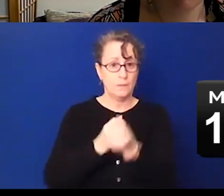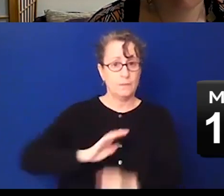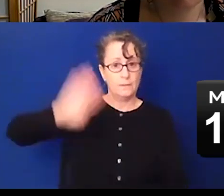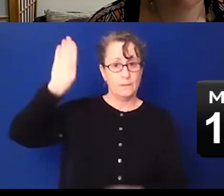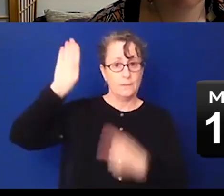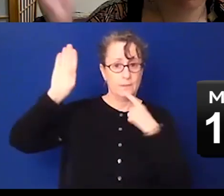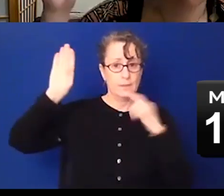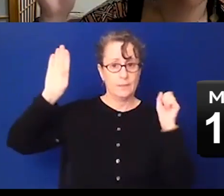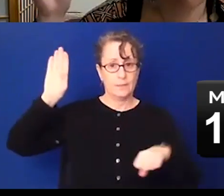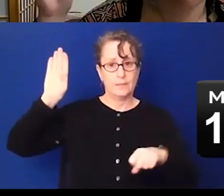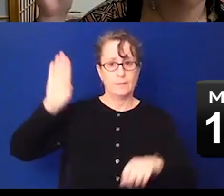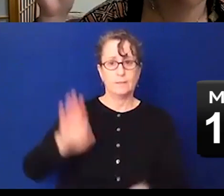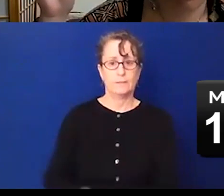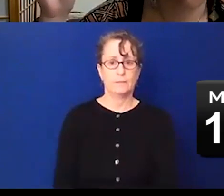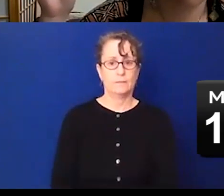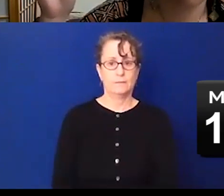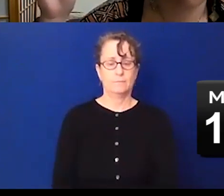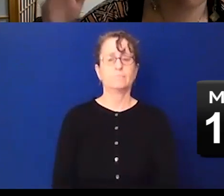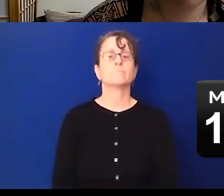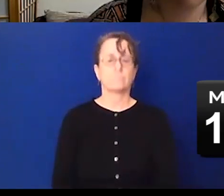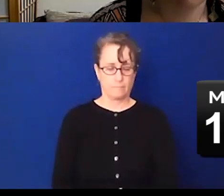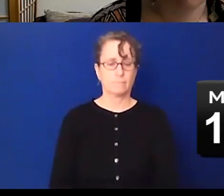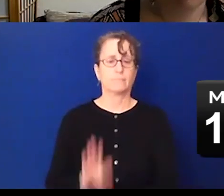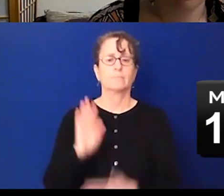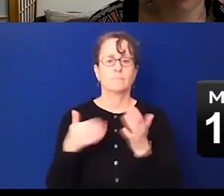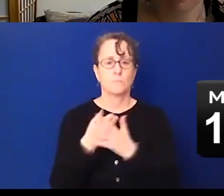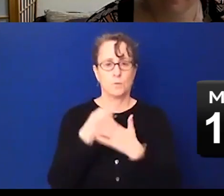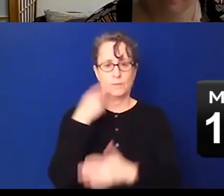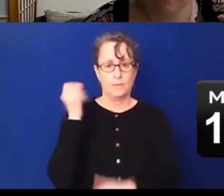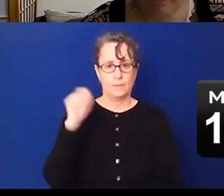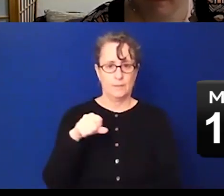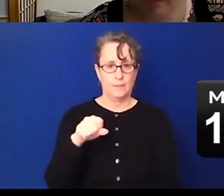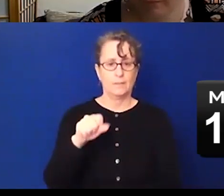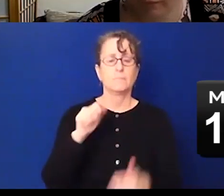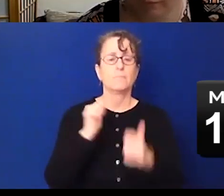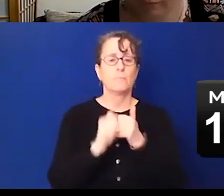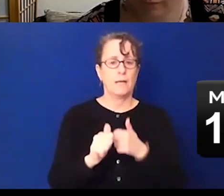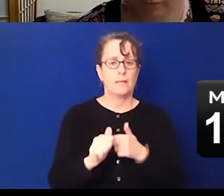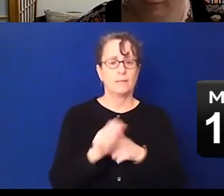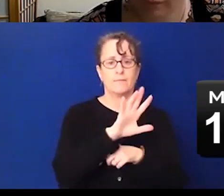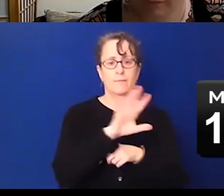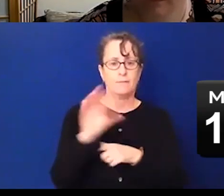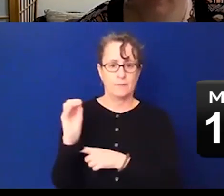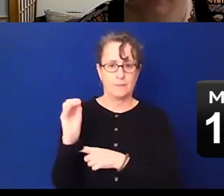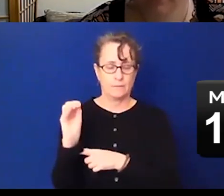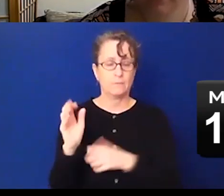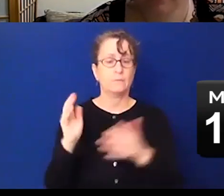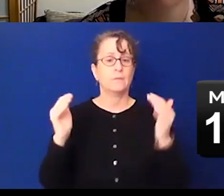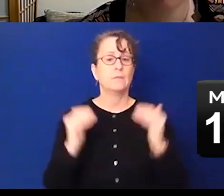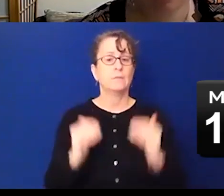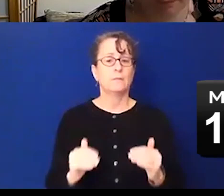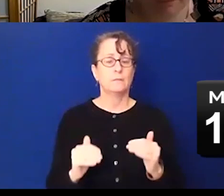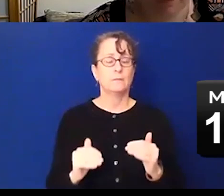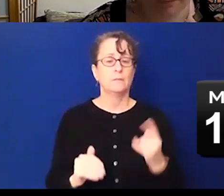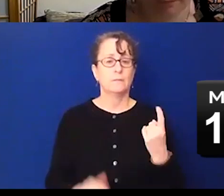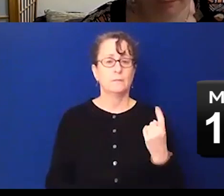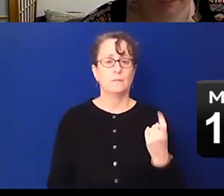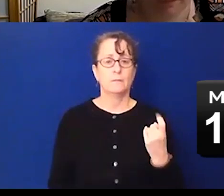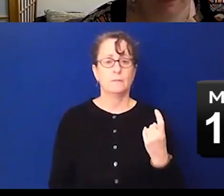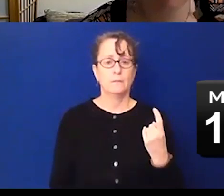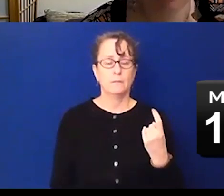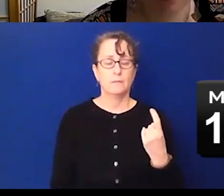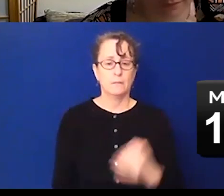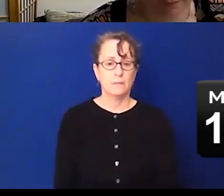say aye. Aye. Aye. Okay, there we are, 5-0. Now, Peter, there's another? I believe